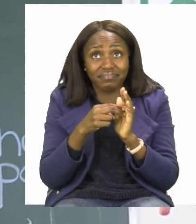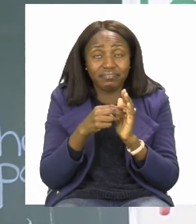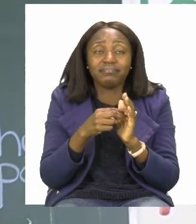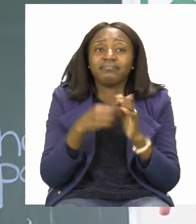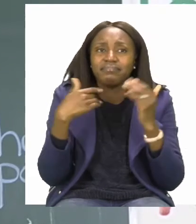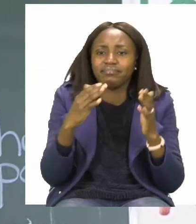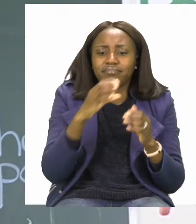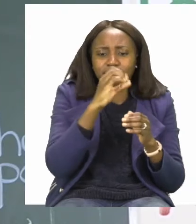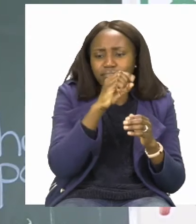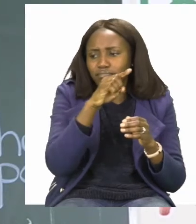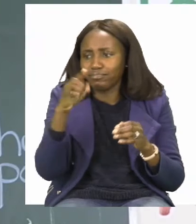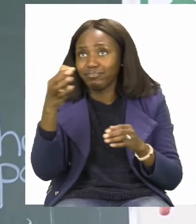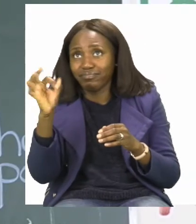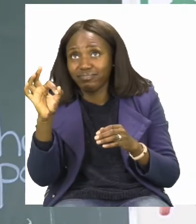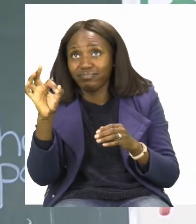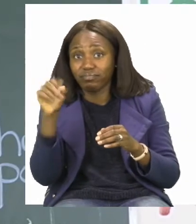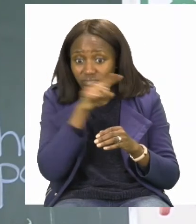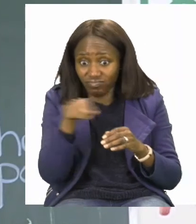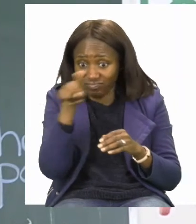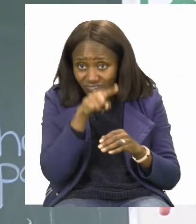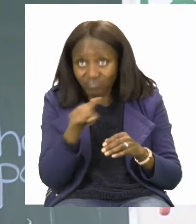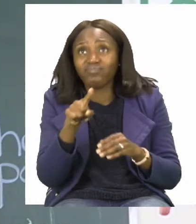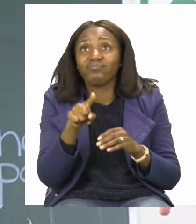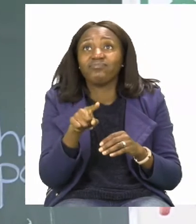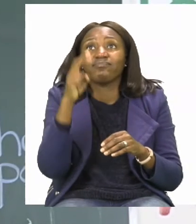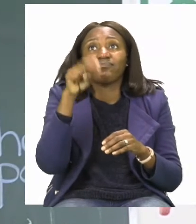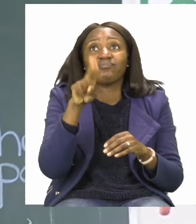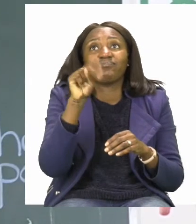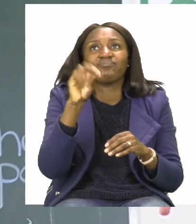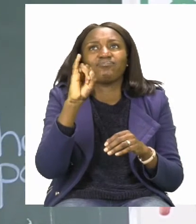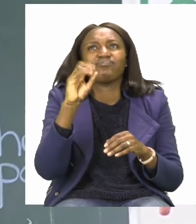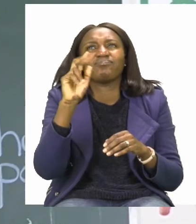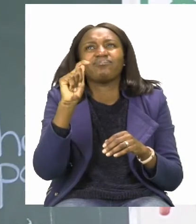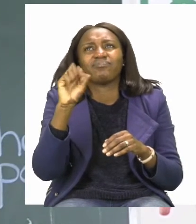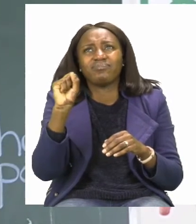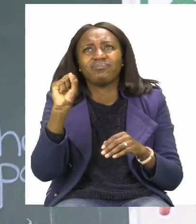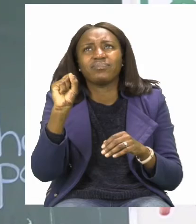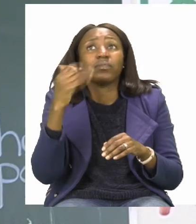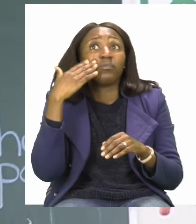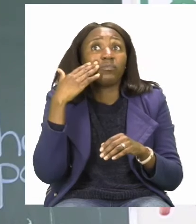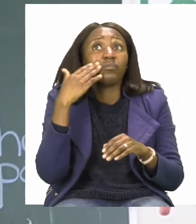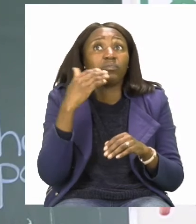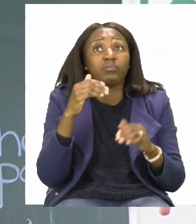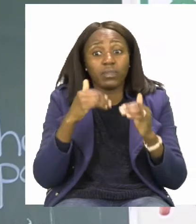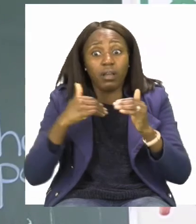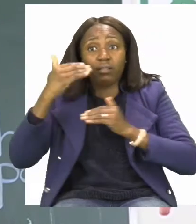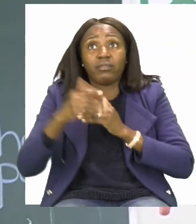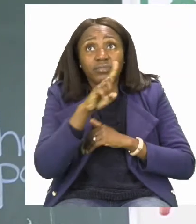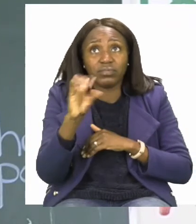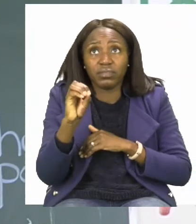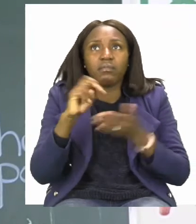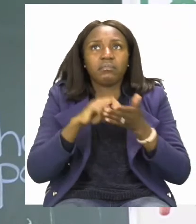0 to 9 is a unit. Once it goes to 10, it belongs to tens. So go ahead